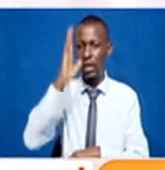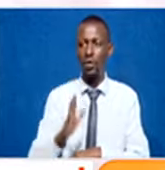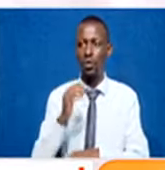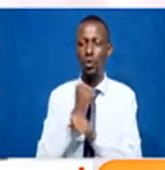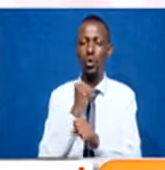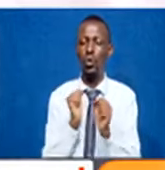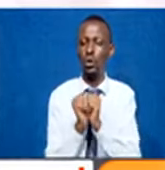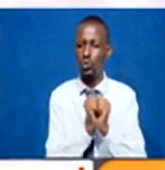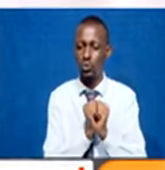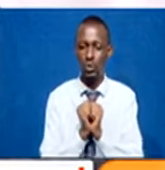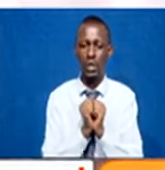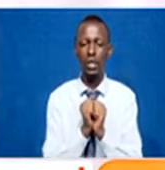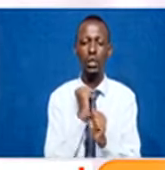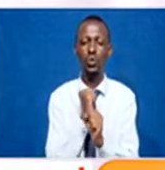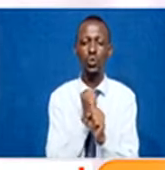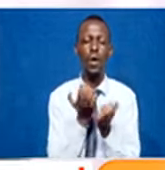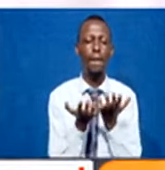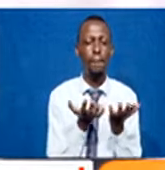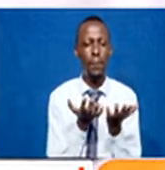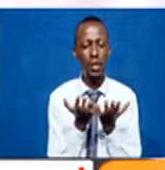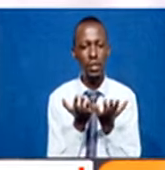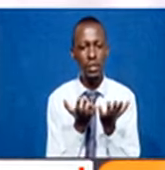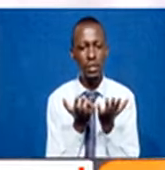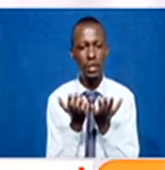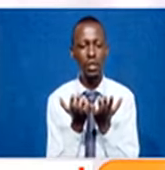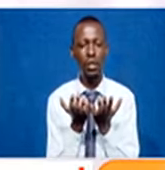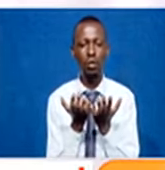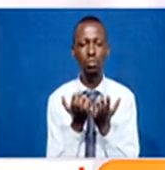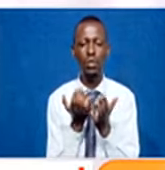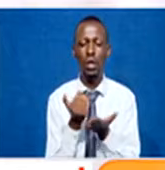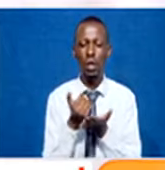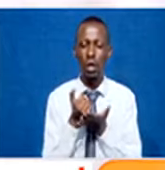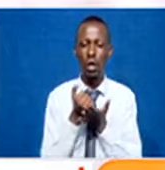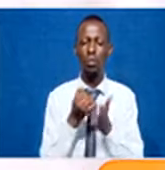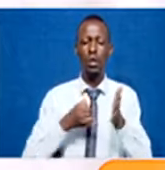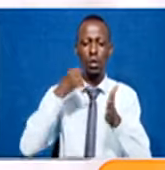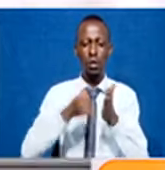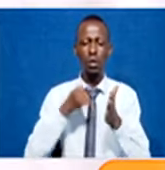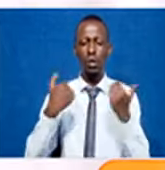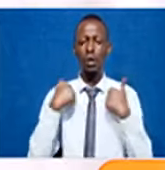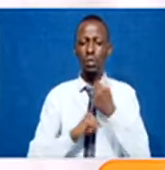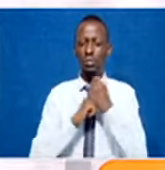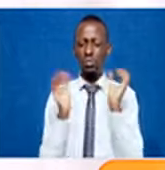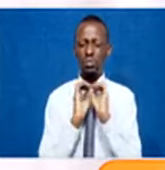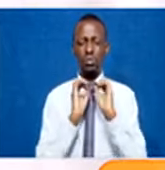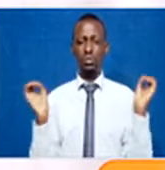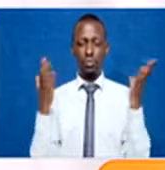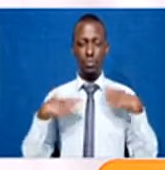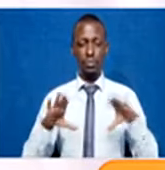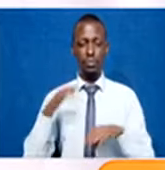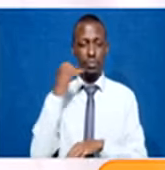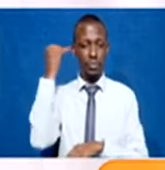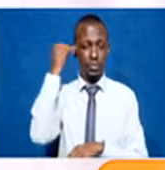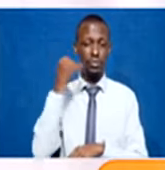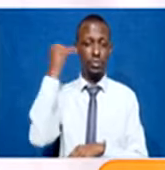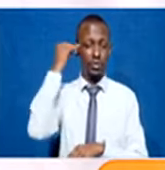cash crop, tufanye kitu fulani biashara, tufanye kitu fulani ya industrialization. If you don't support as the residents of Nakuru,